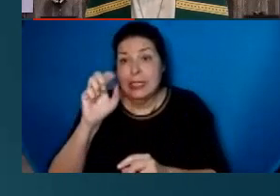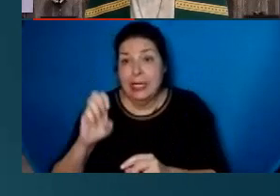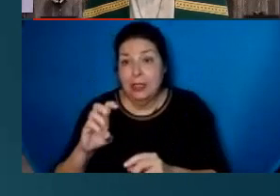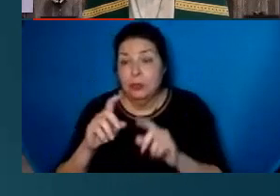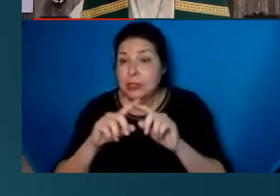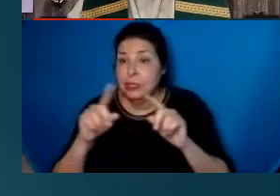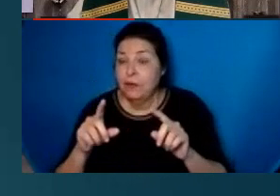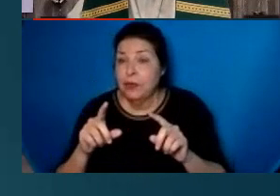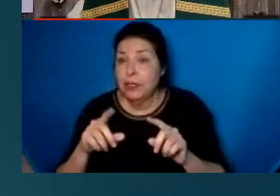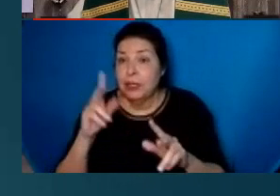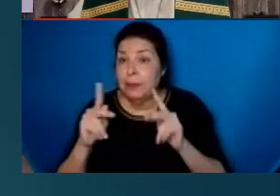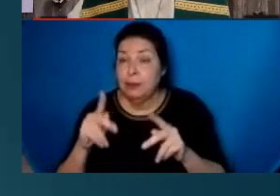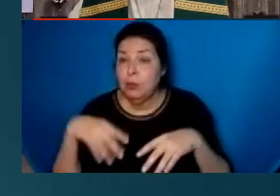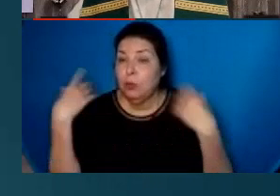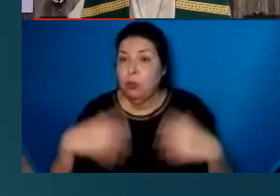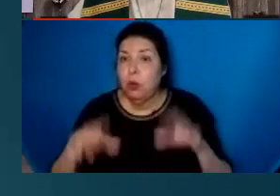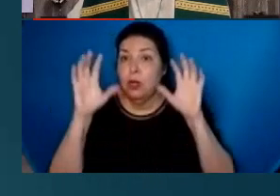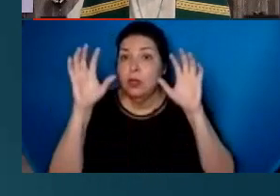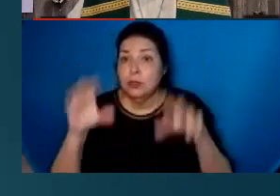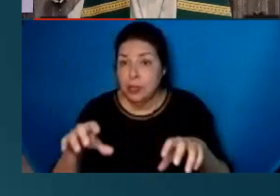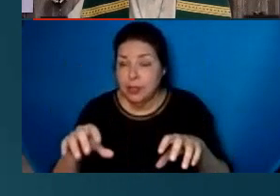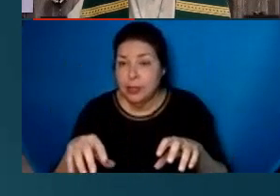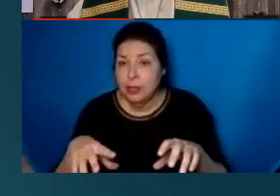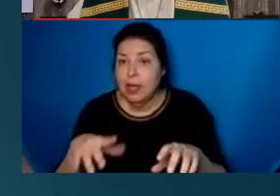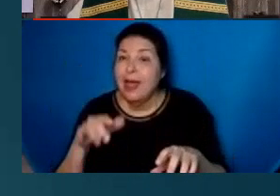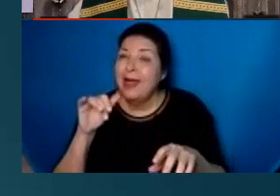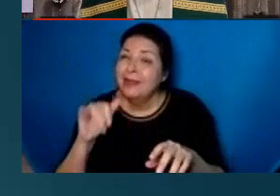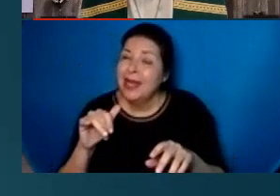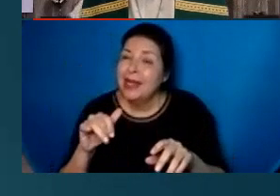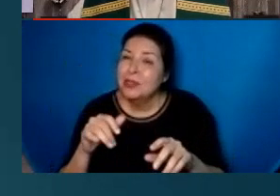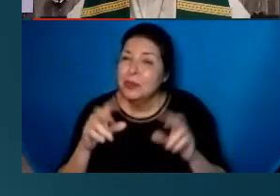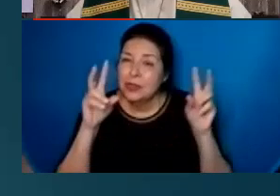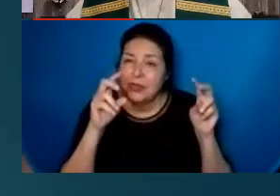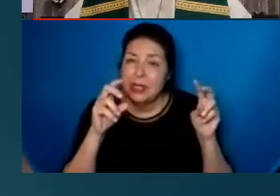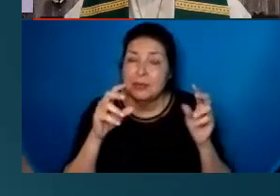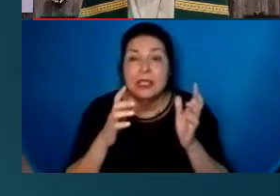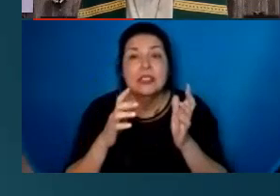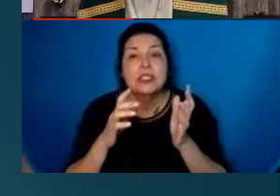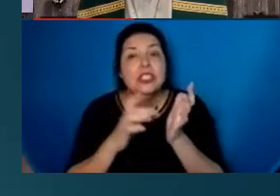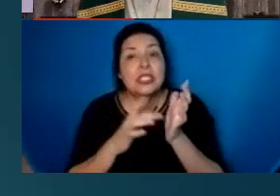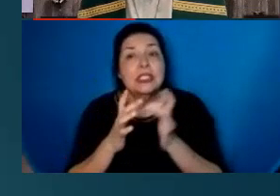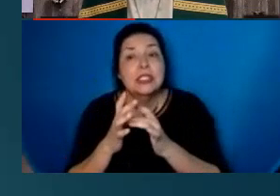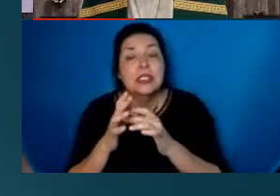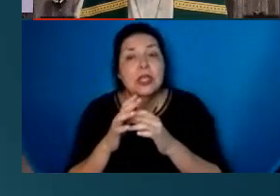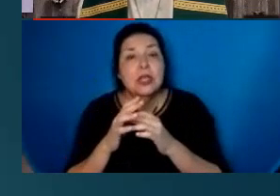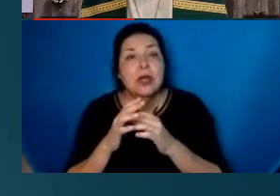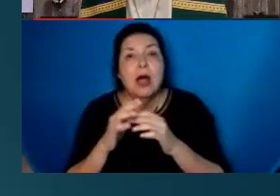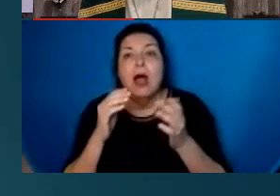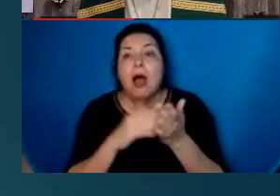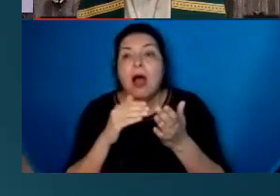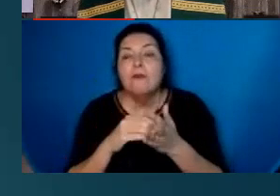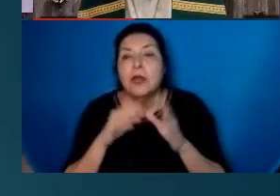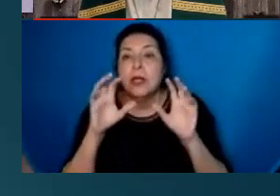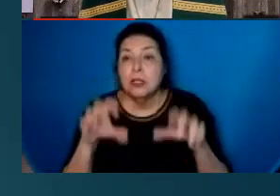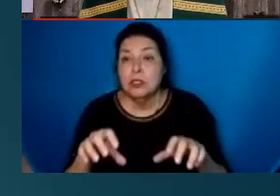is consistent with one of the major themes of Mark. Jesus regularly astonished people, so they